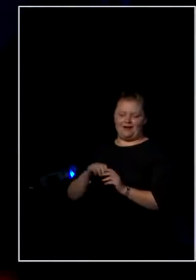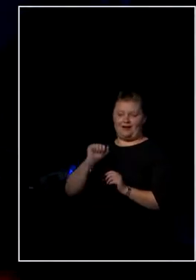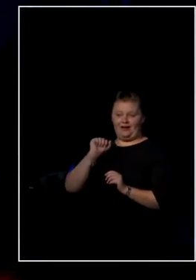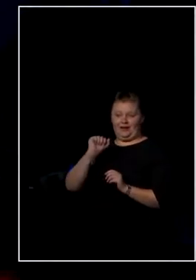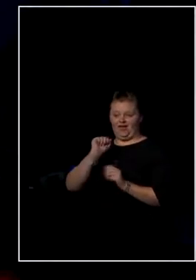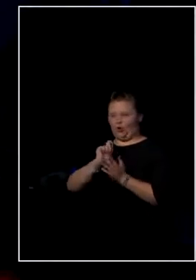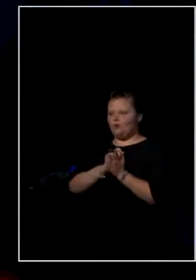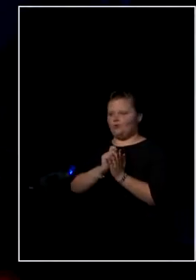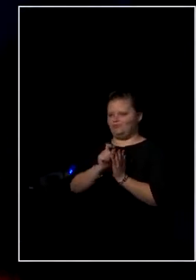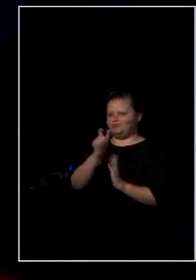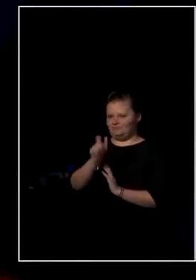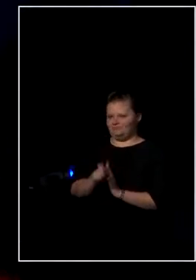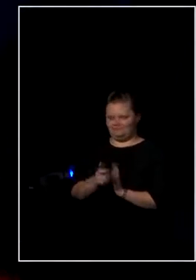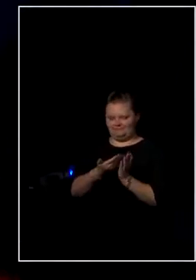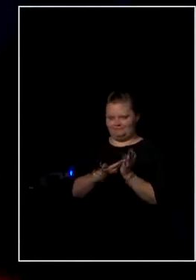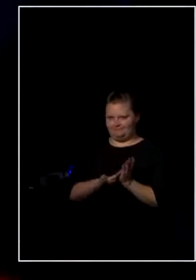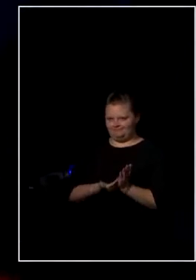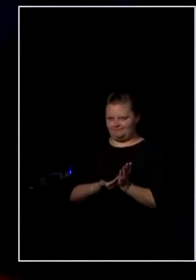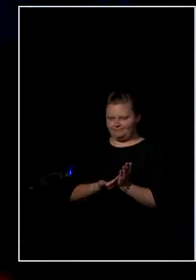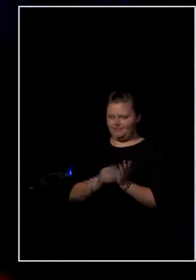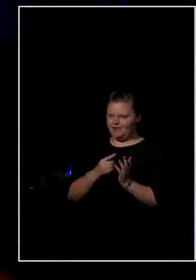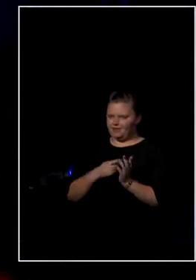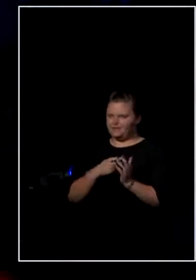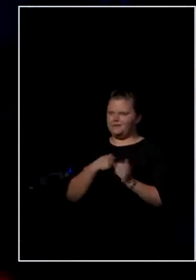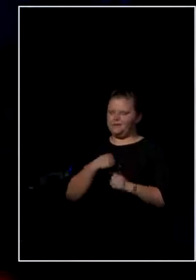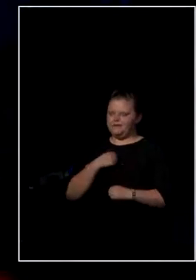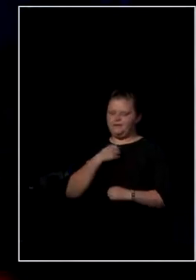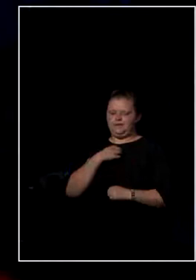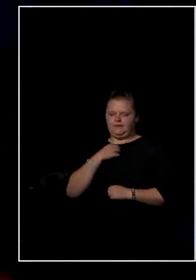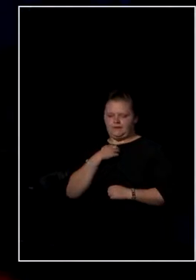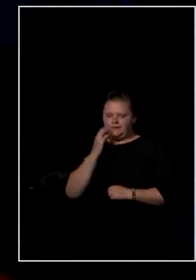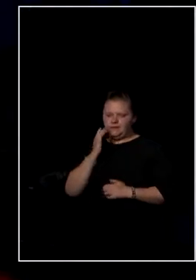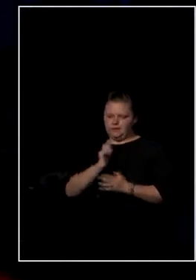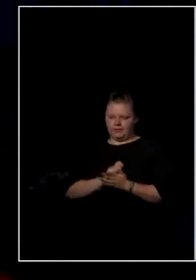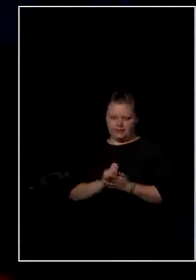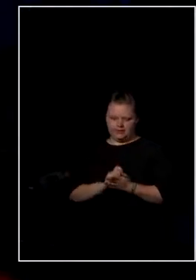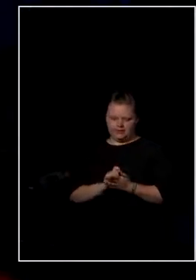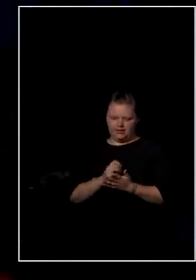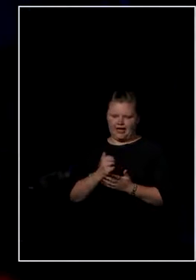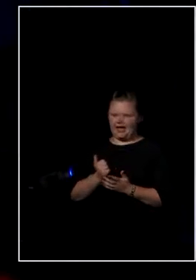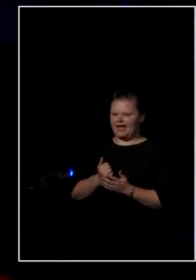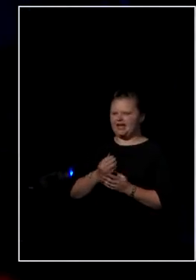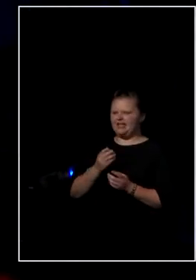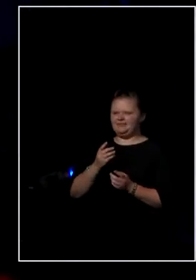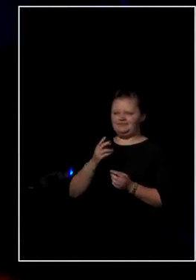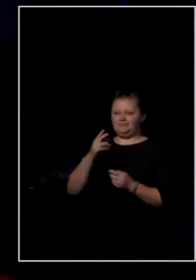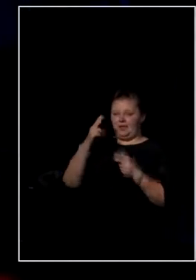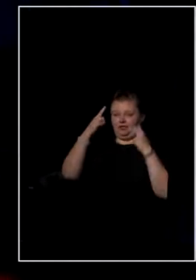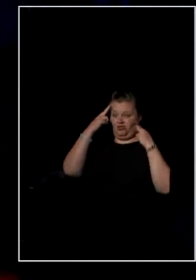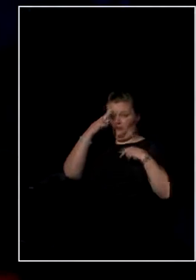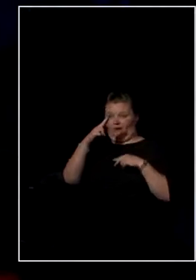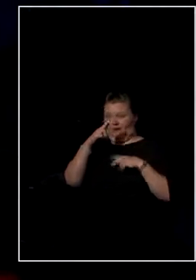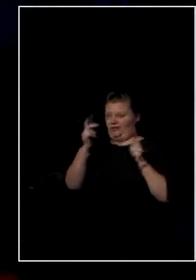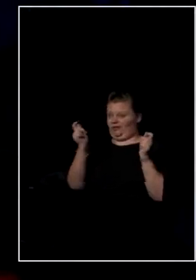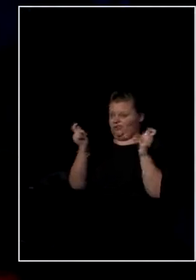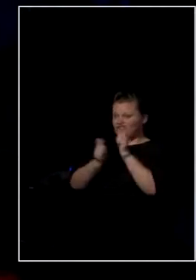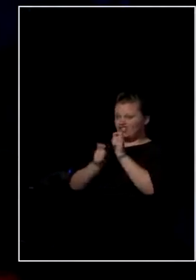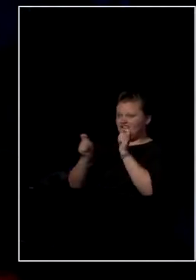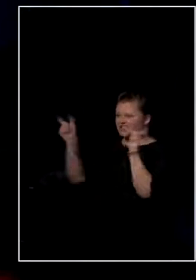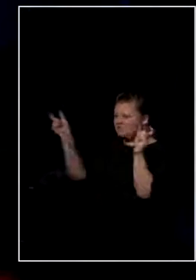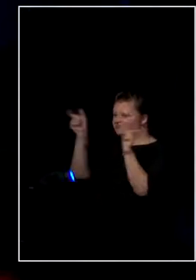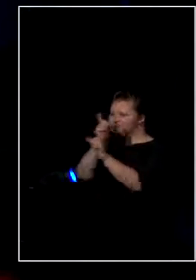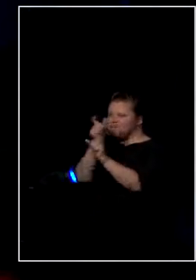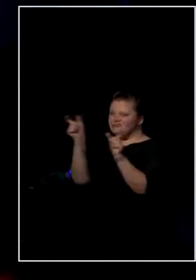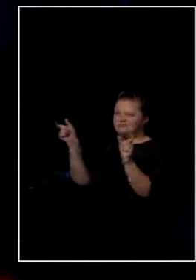piece and you were processing it and you're writing it, you actually had a couple of different titles for it. I did. And this is